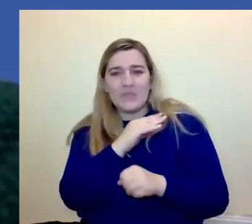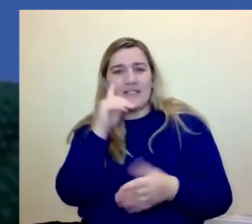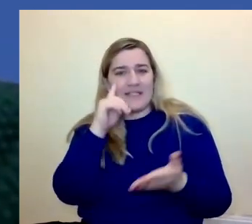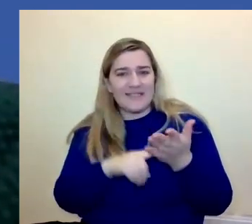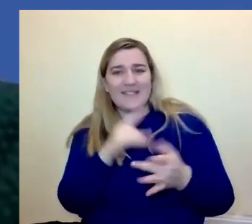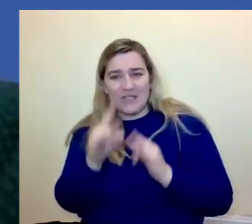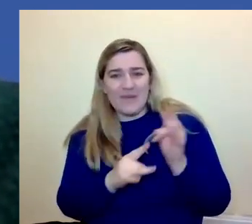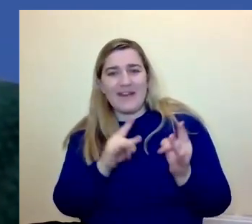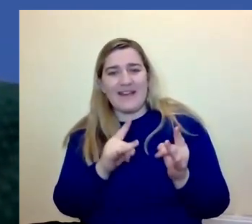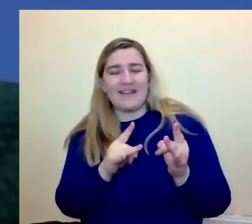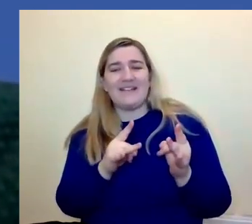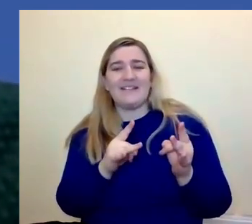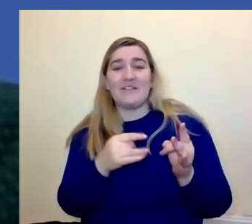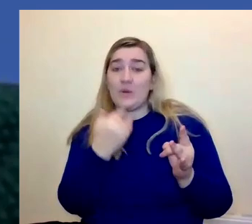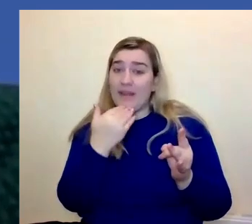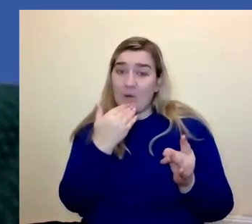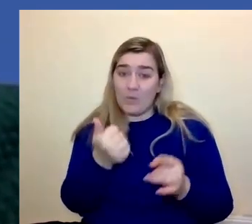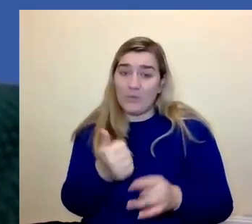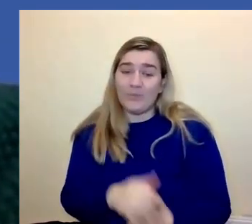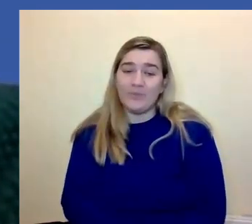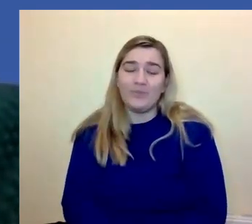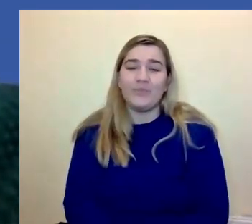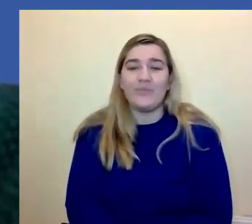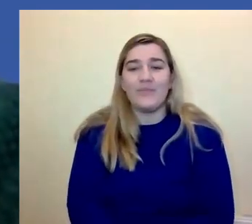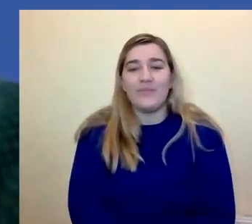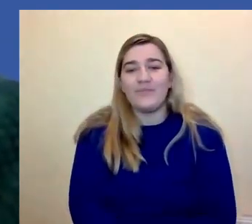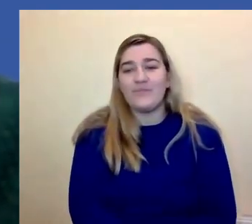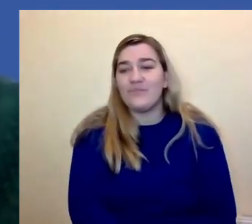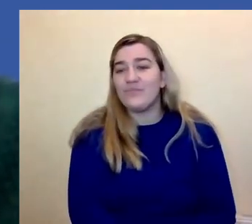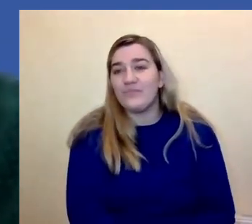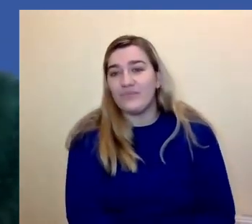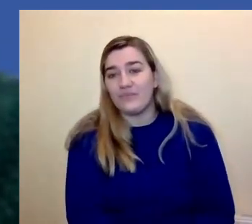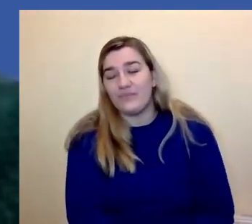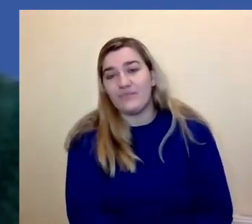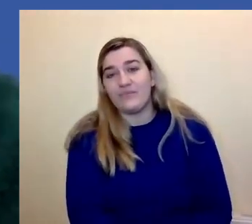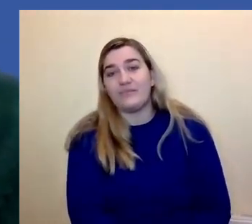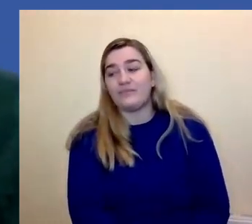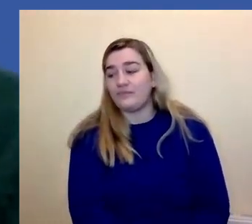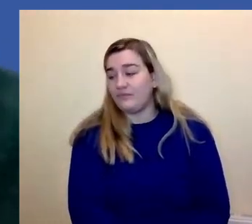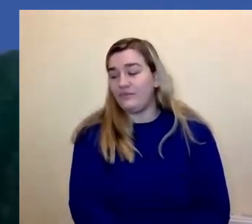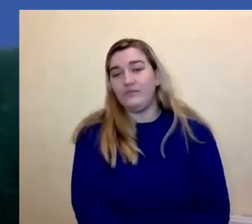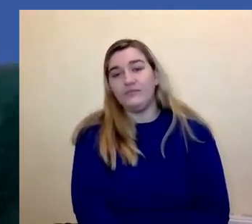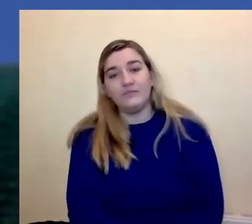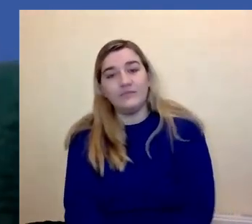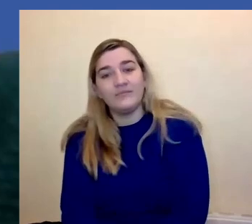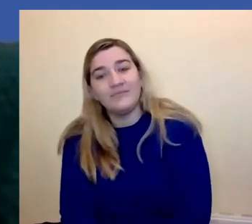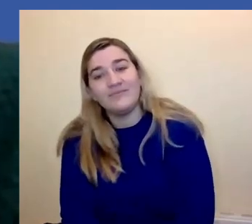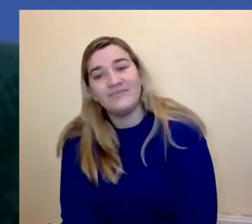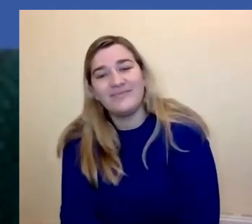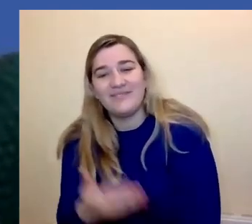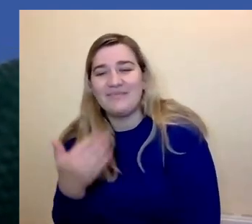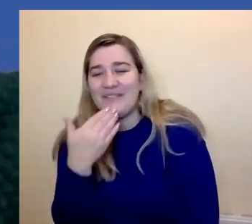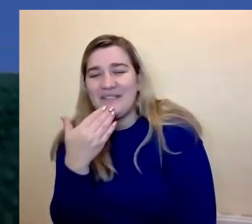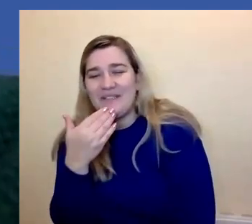making. So thank you. Thank you very much. I'm going to move on now. Thank you,